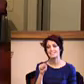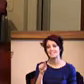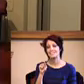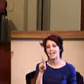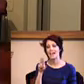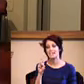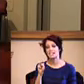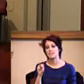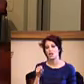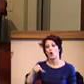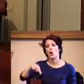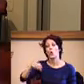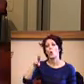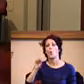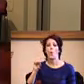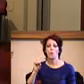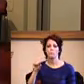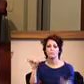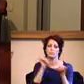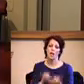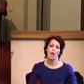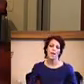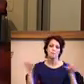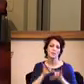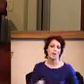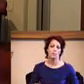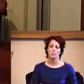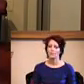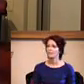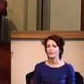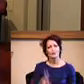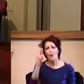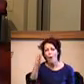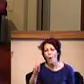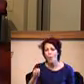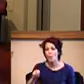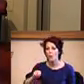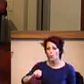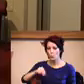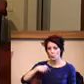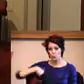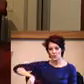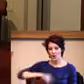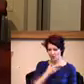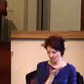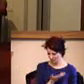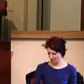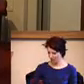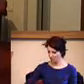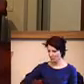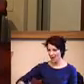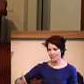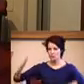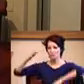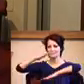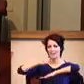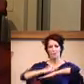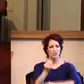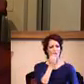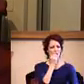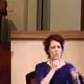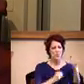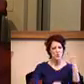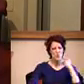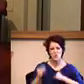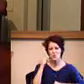invited to we're invited to a party to a banquet we're invited to get excited